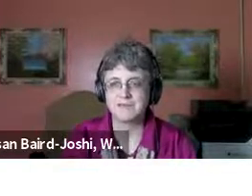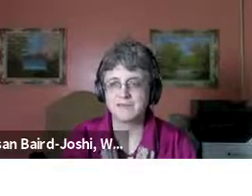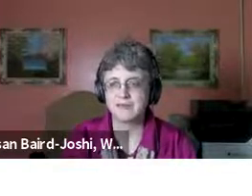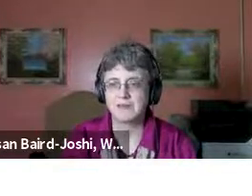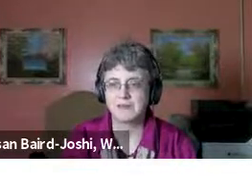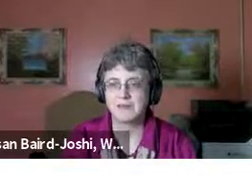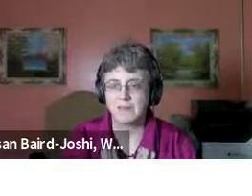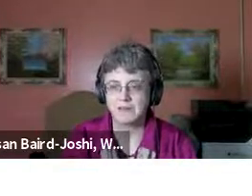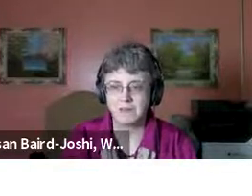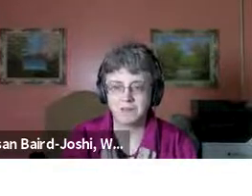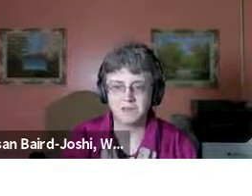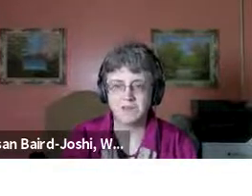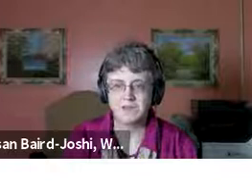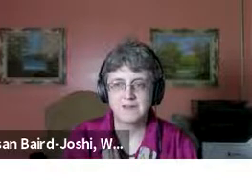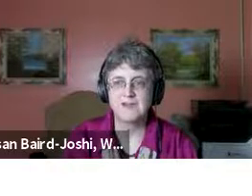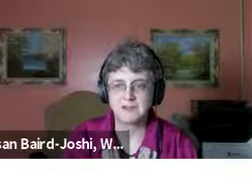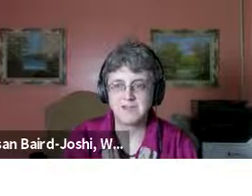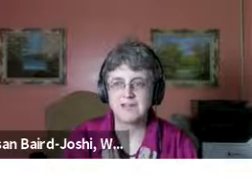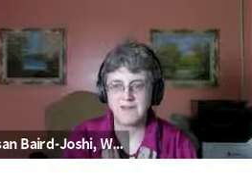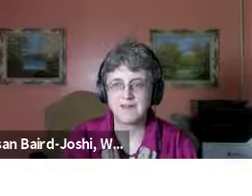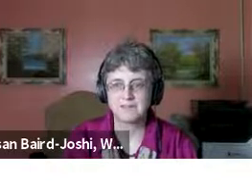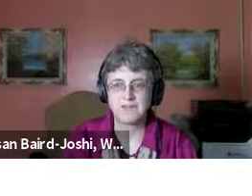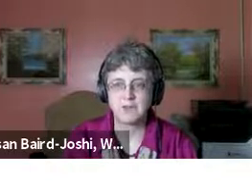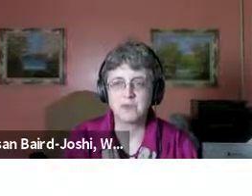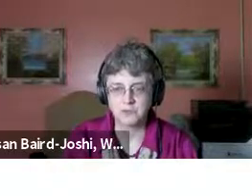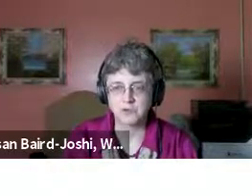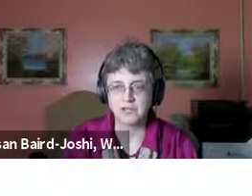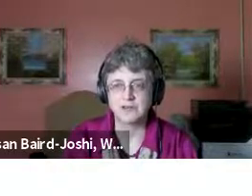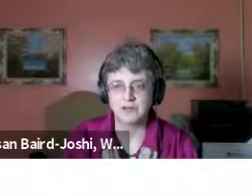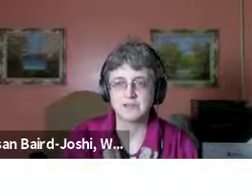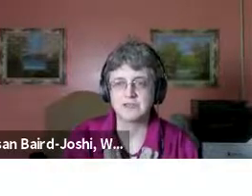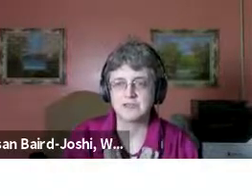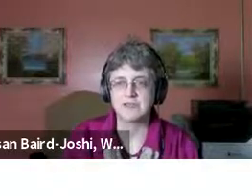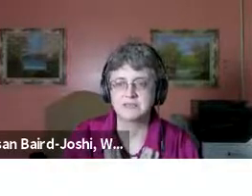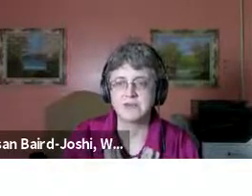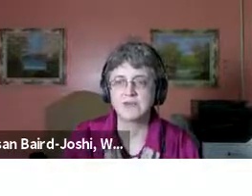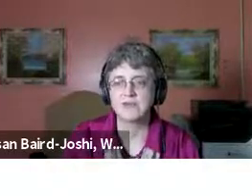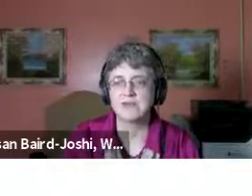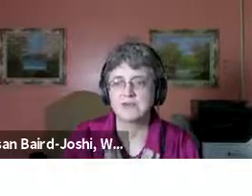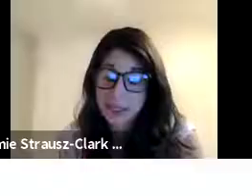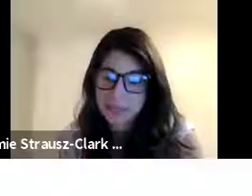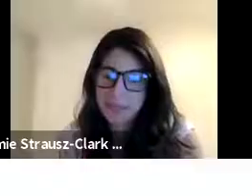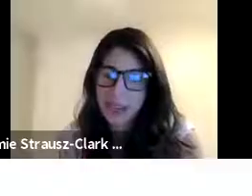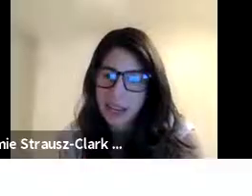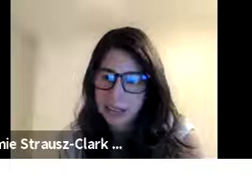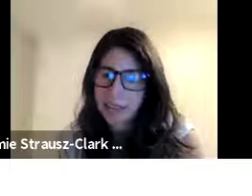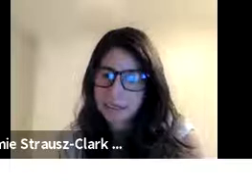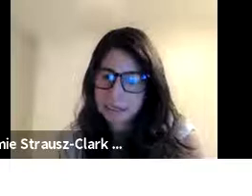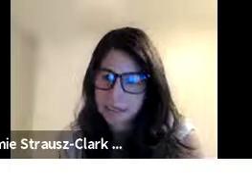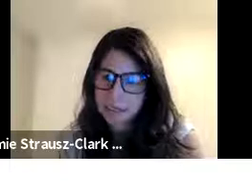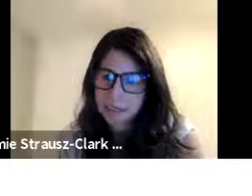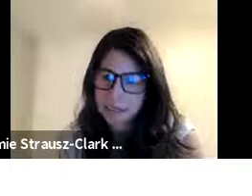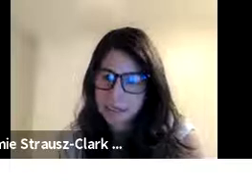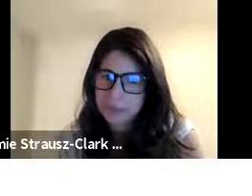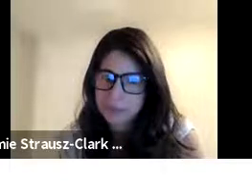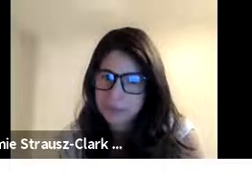that the committee members understand that, preschool children have crises too. And, yes. And we